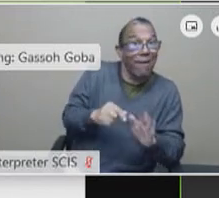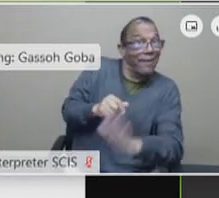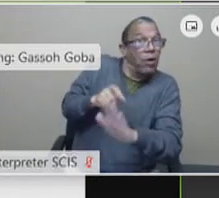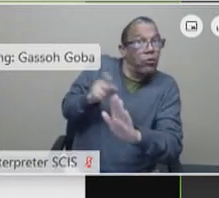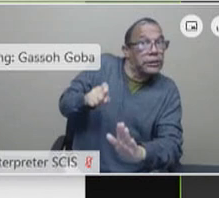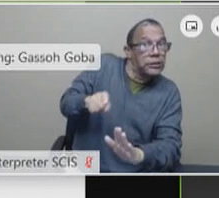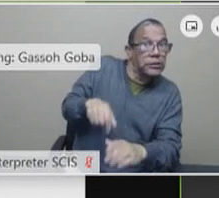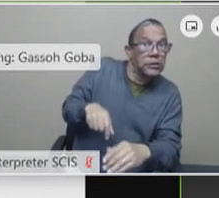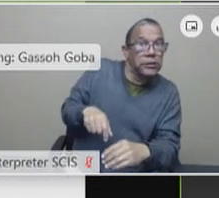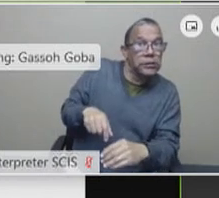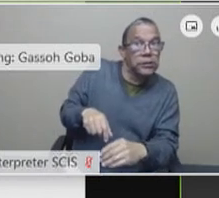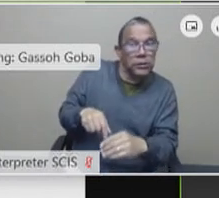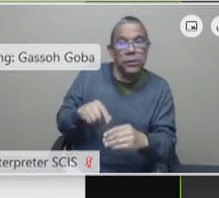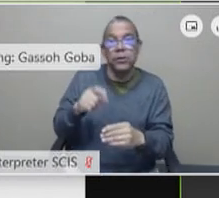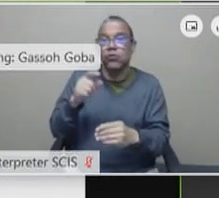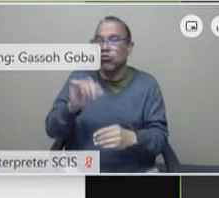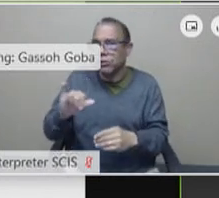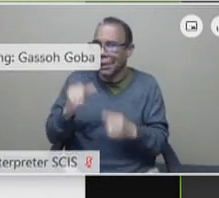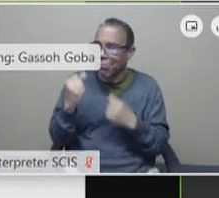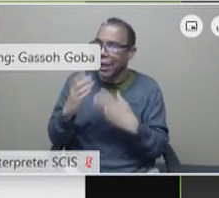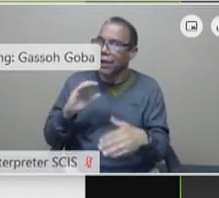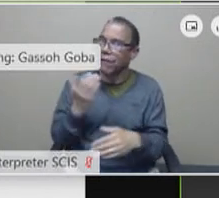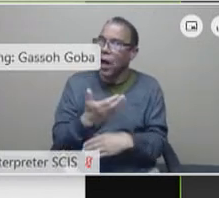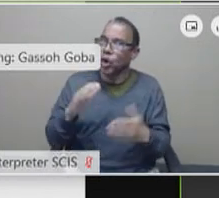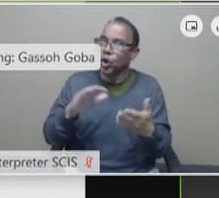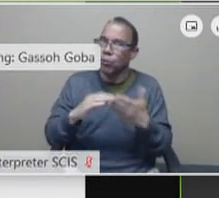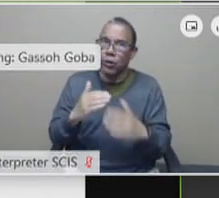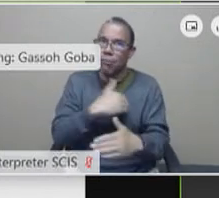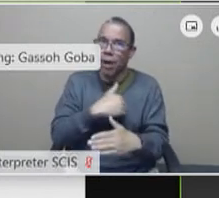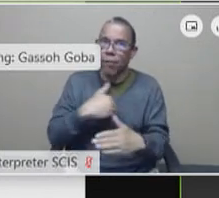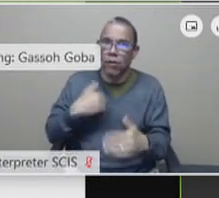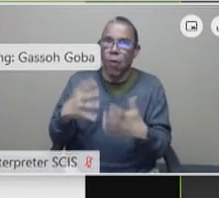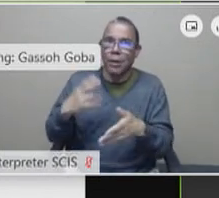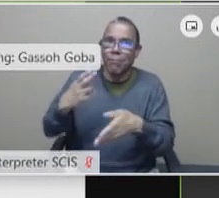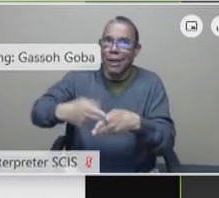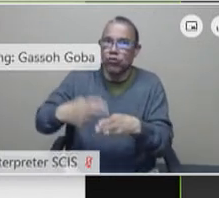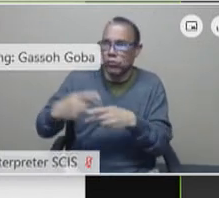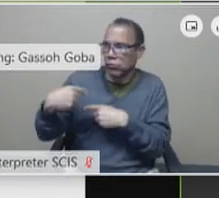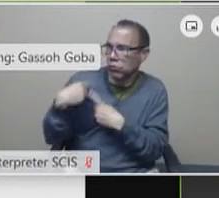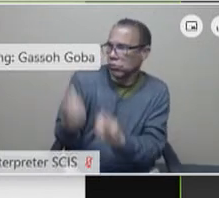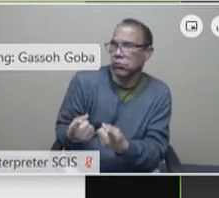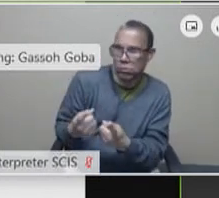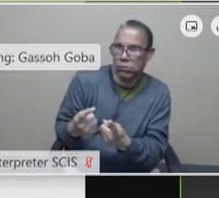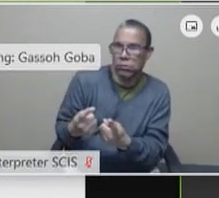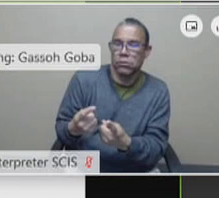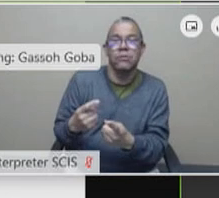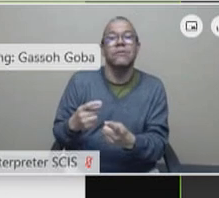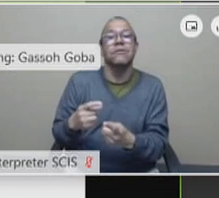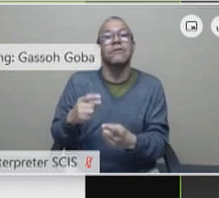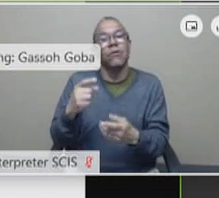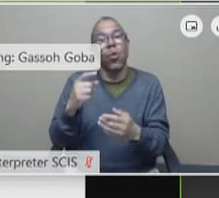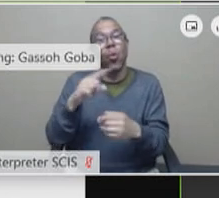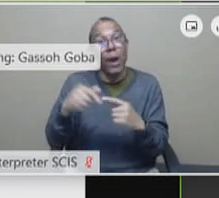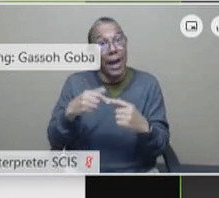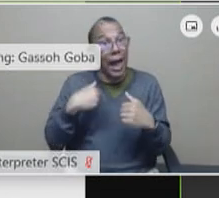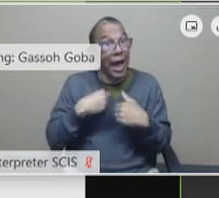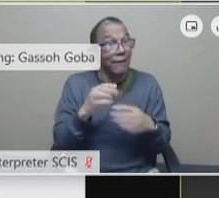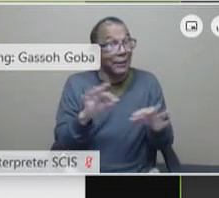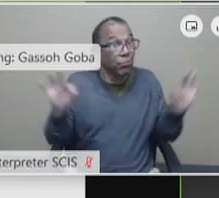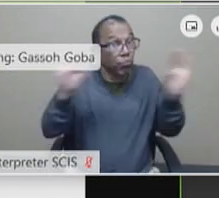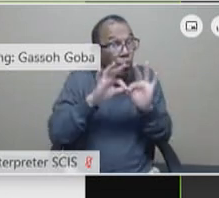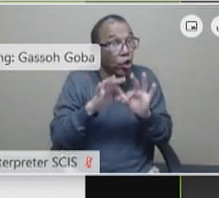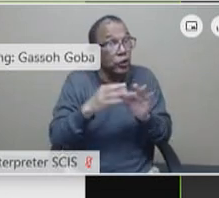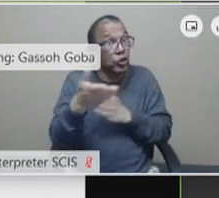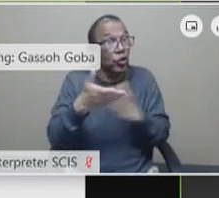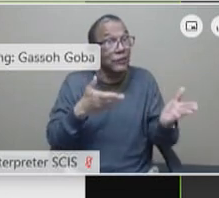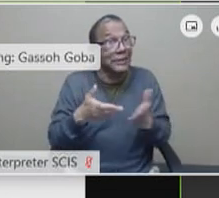comrades have lifted up, many of my community members have lifted up, taking money away from vital services in Baltimore City that help